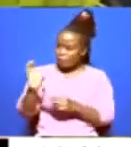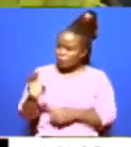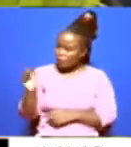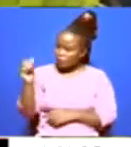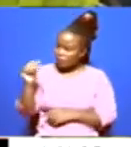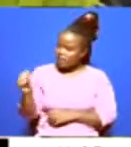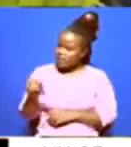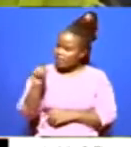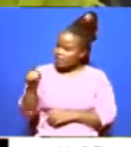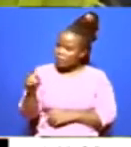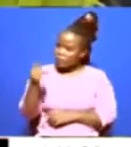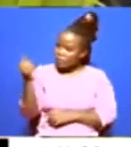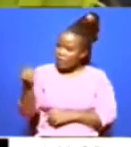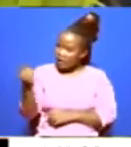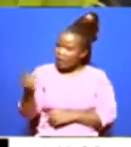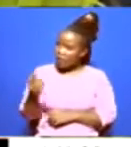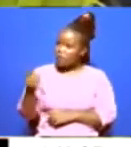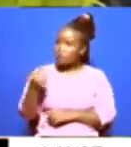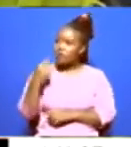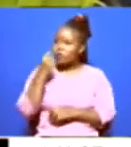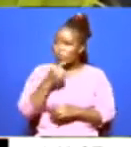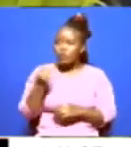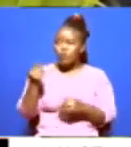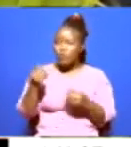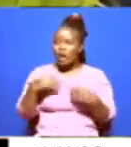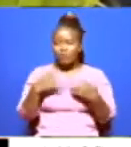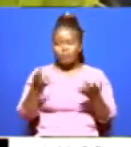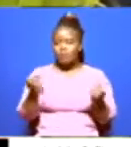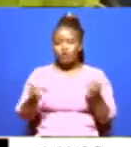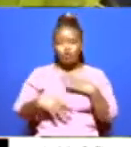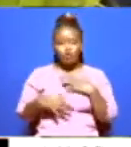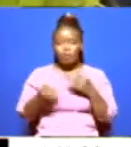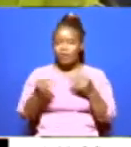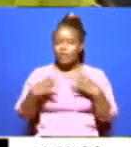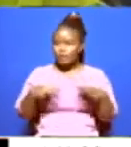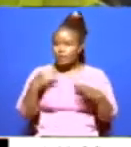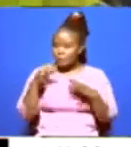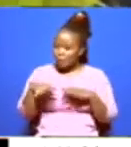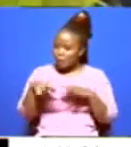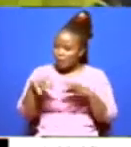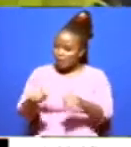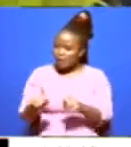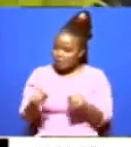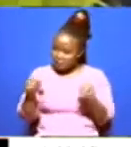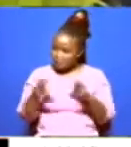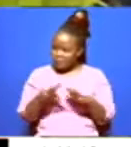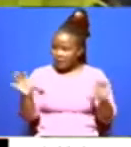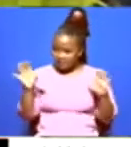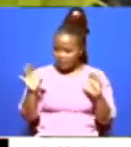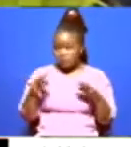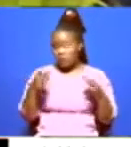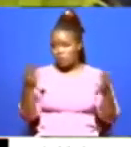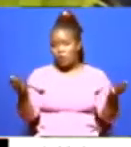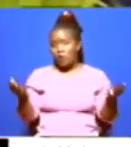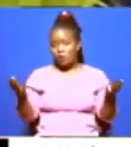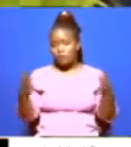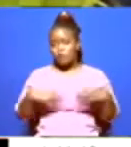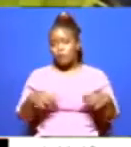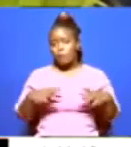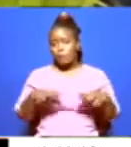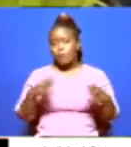is puzzled by the land grabbers and their ingenuity. How somebody can take, you